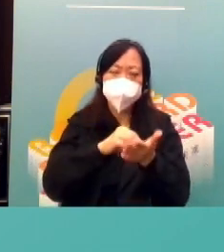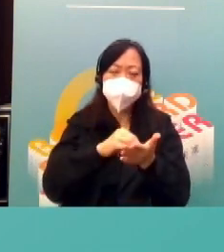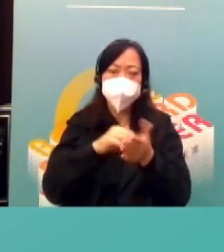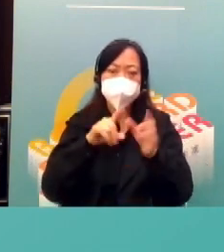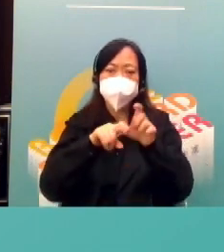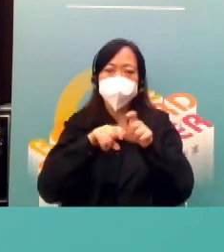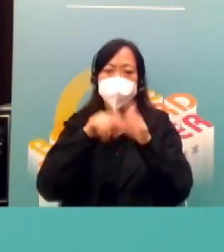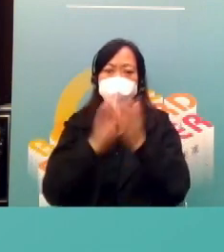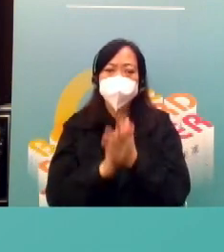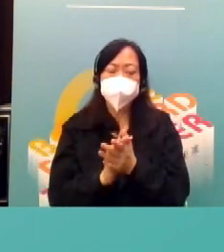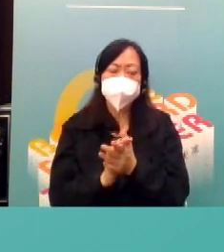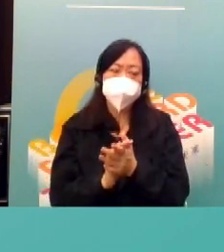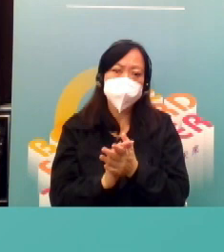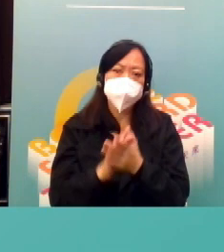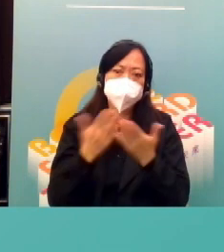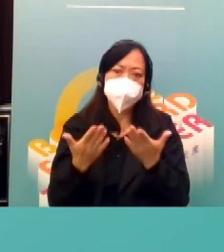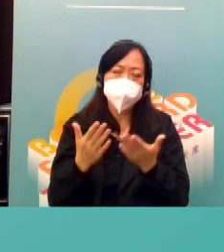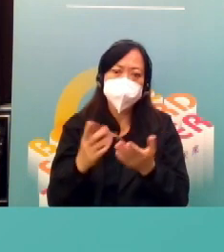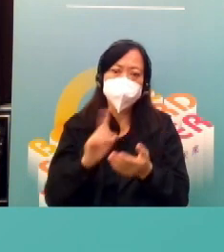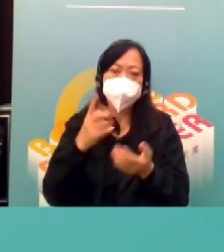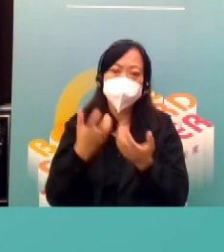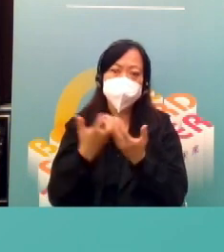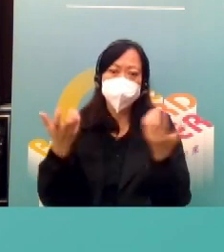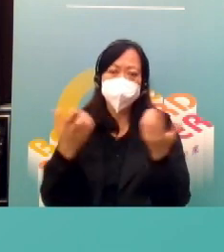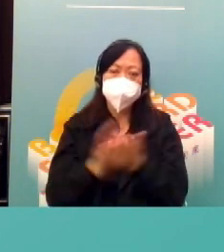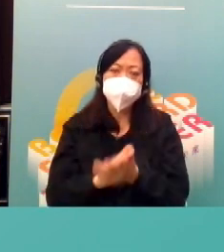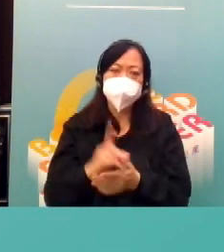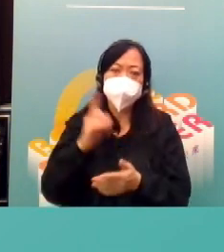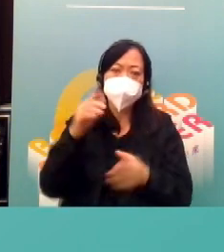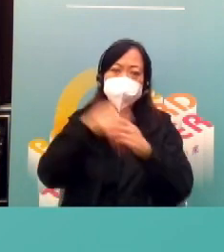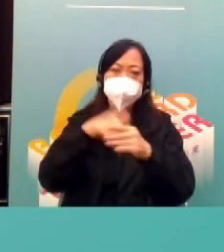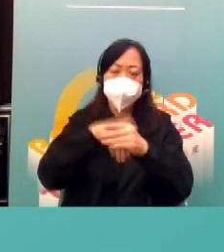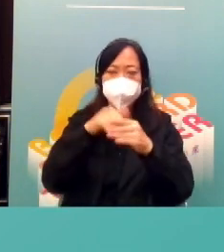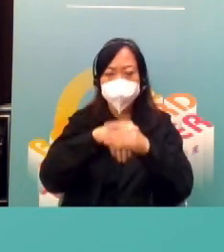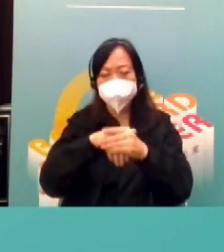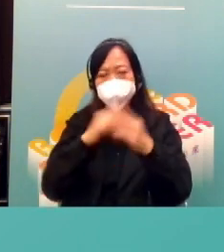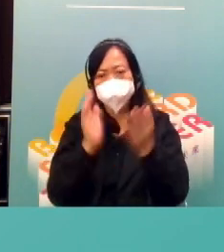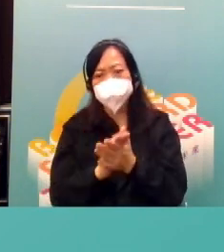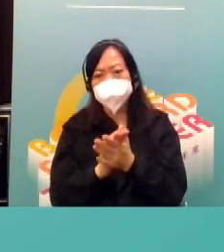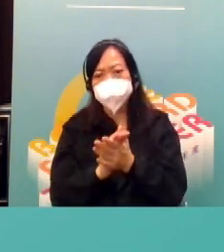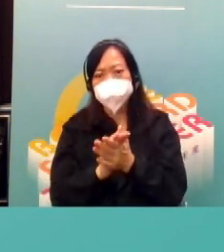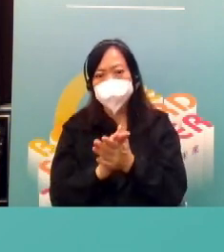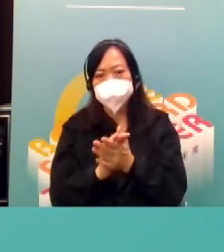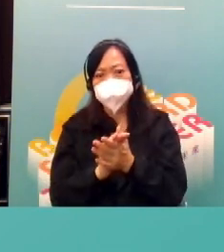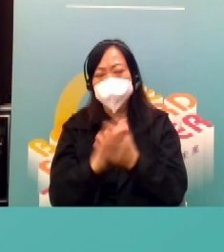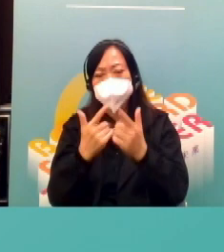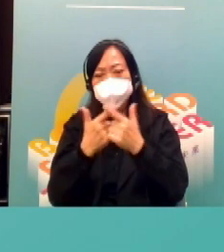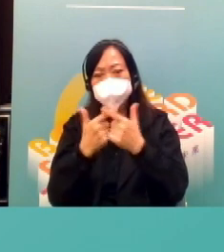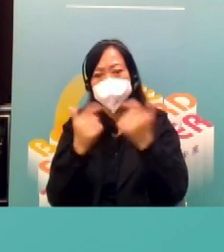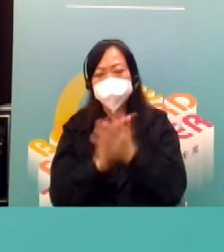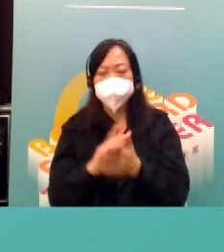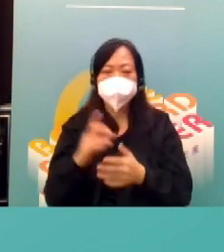so whenever we come across an investment opportunity, we're already immediately thinking, okay, which is the right pot of capital to be backing